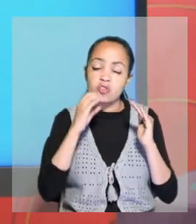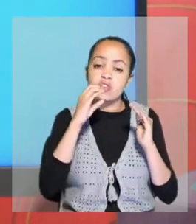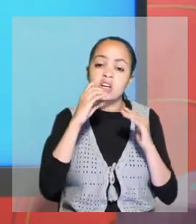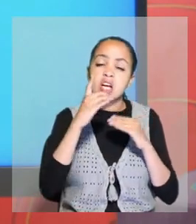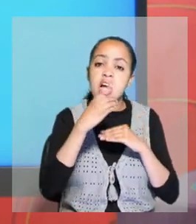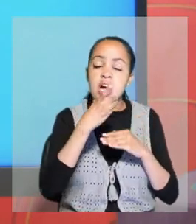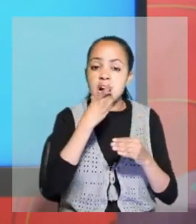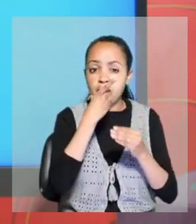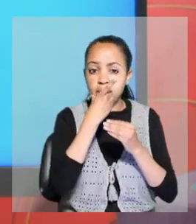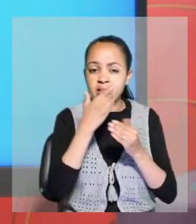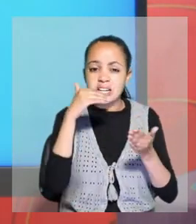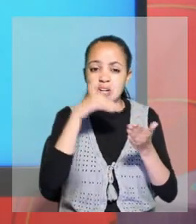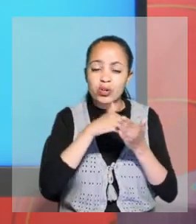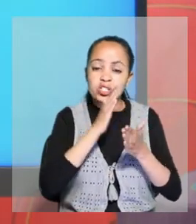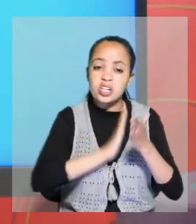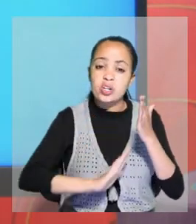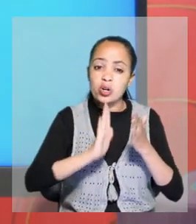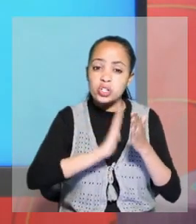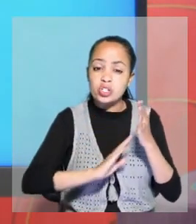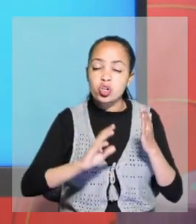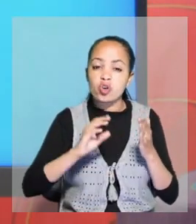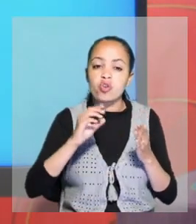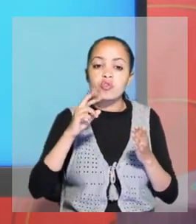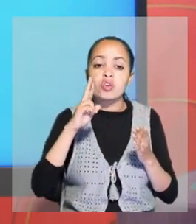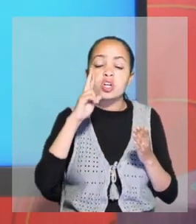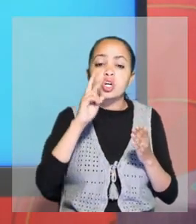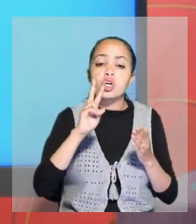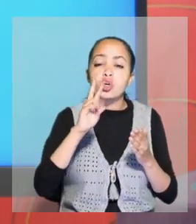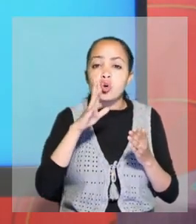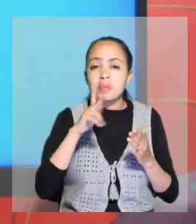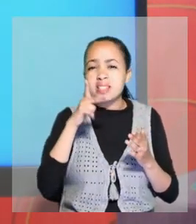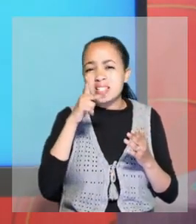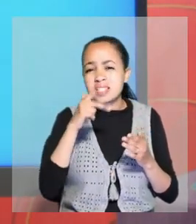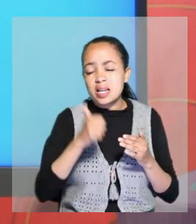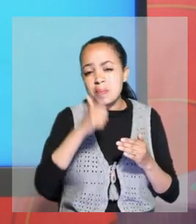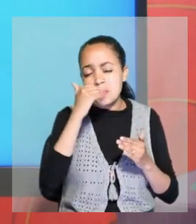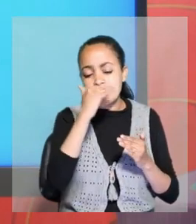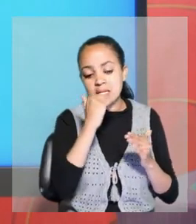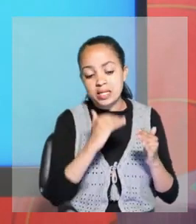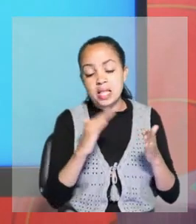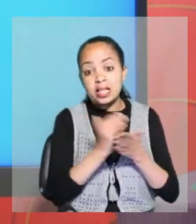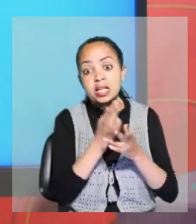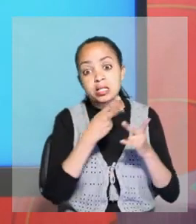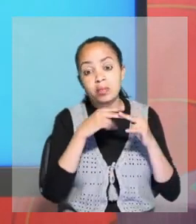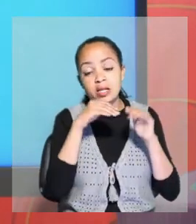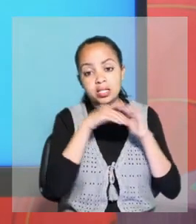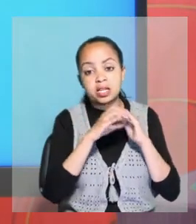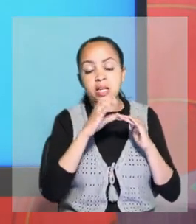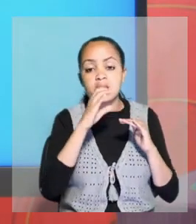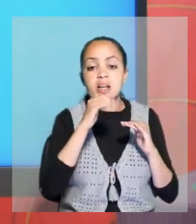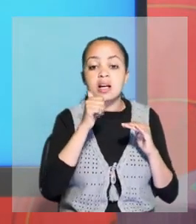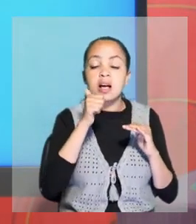dioxide in the regeneration of ribulose biphosphate is the three main stages that takes place in Calvin